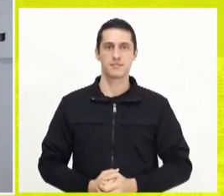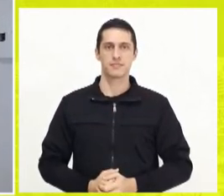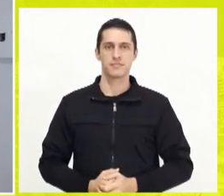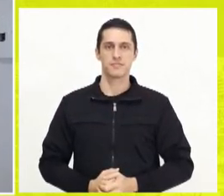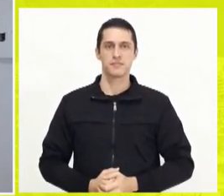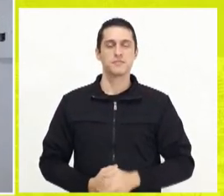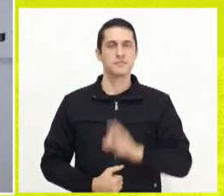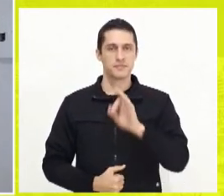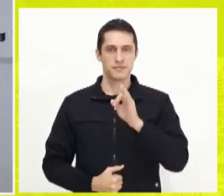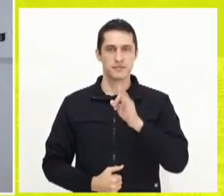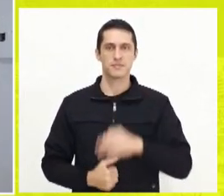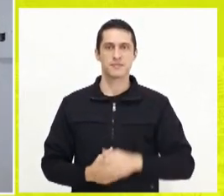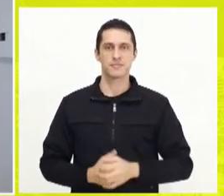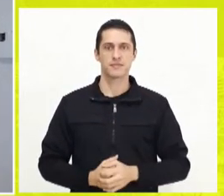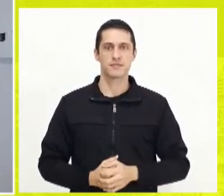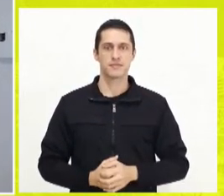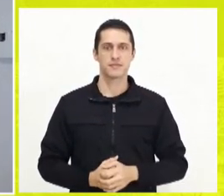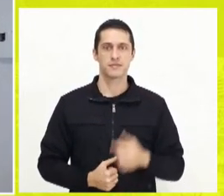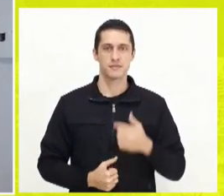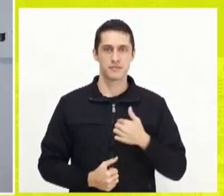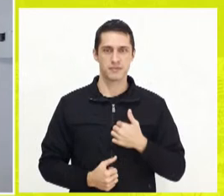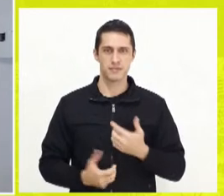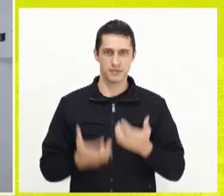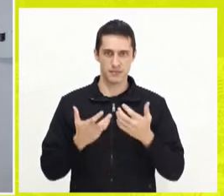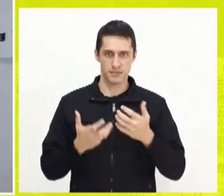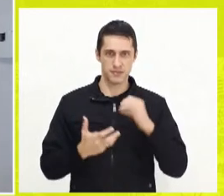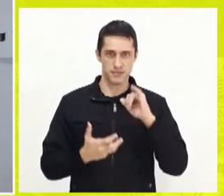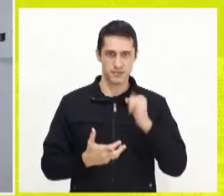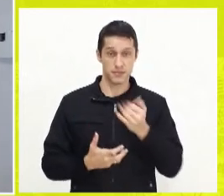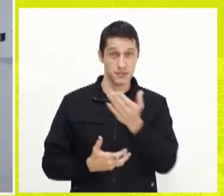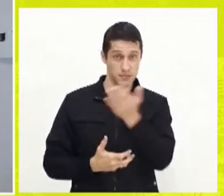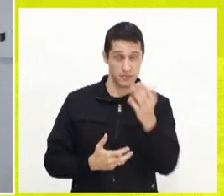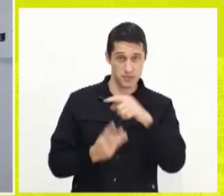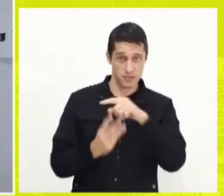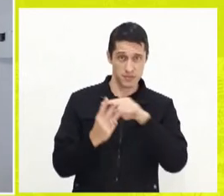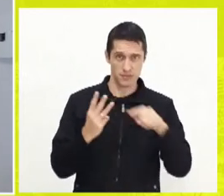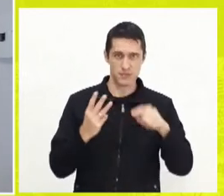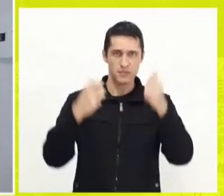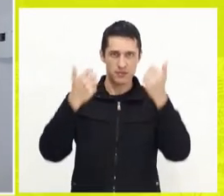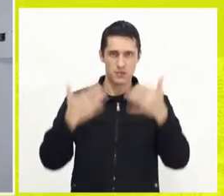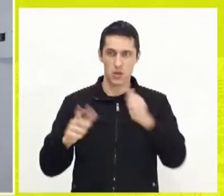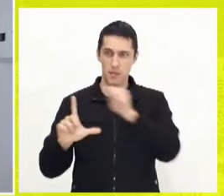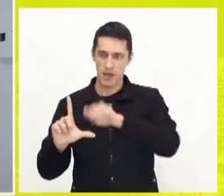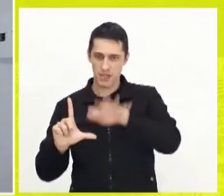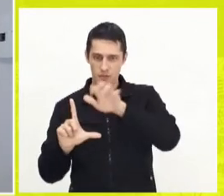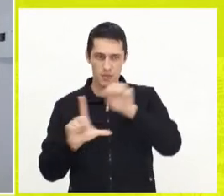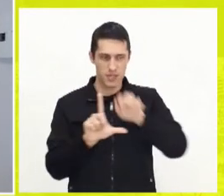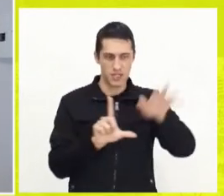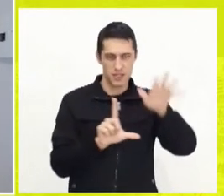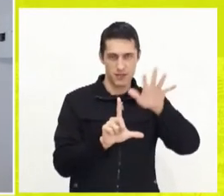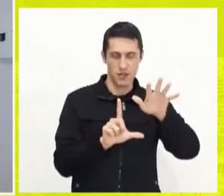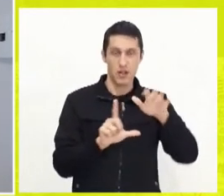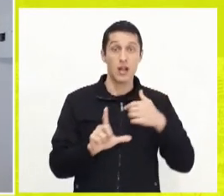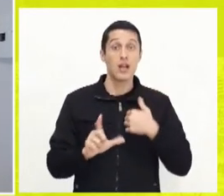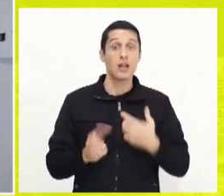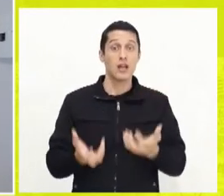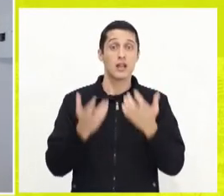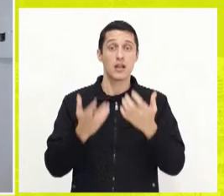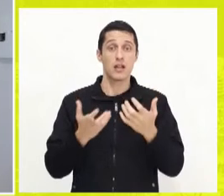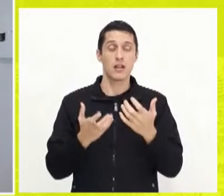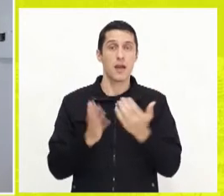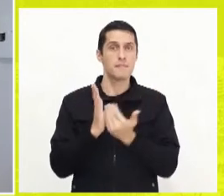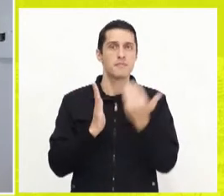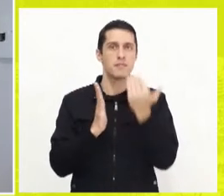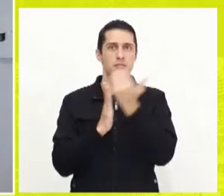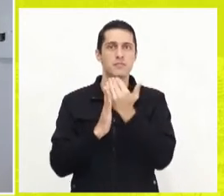right i i wanted to take advantage you all talk about the platforms i wanted